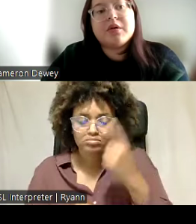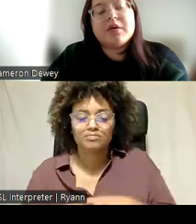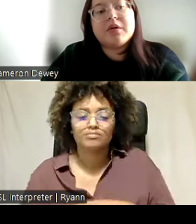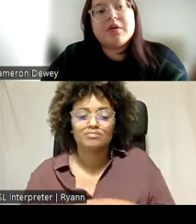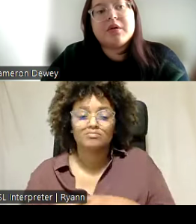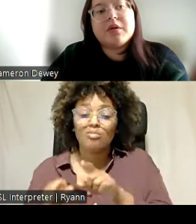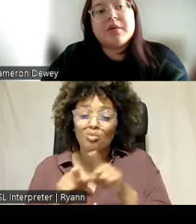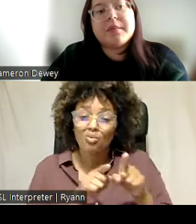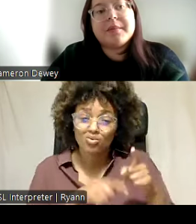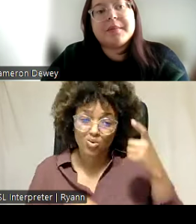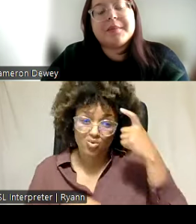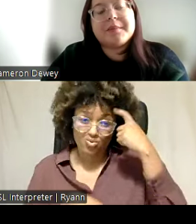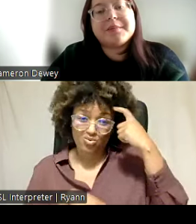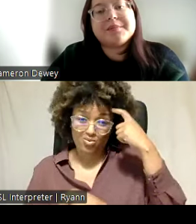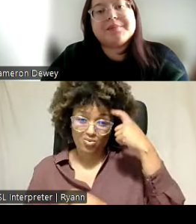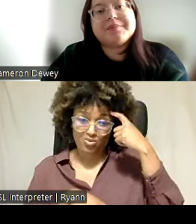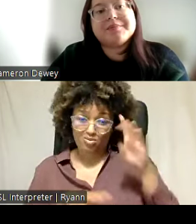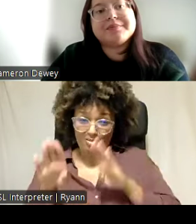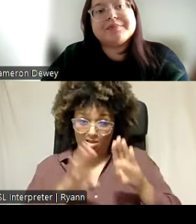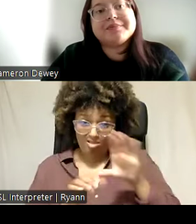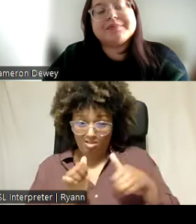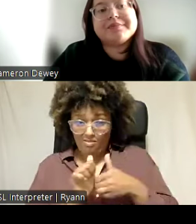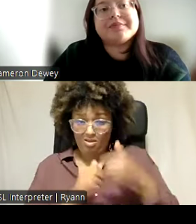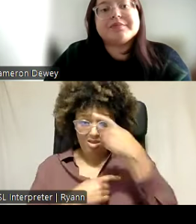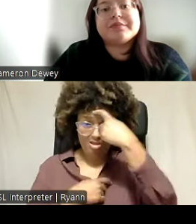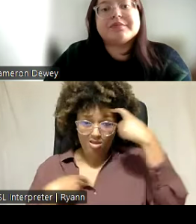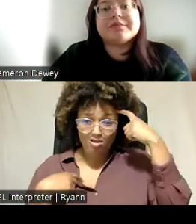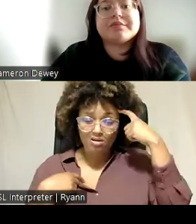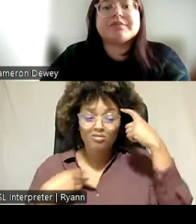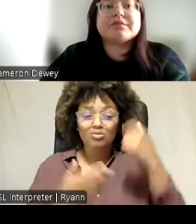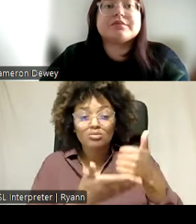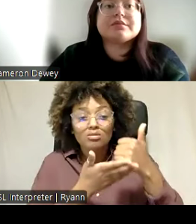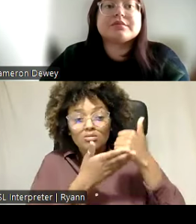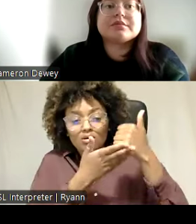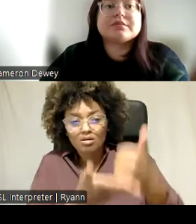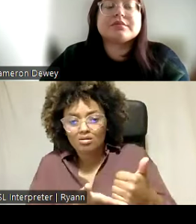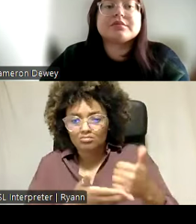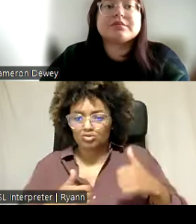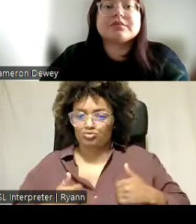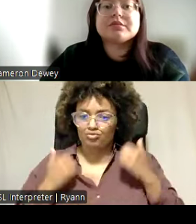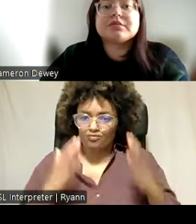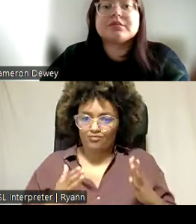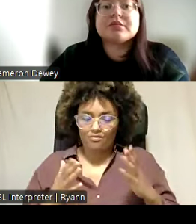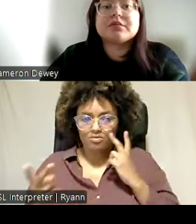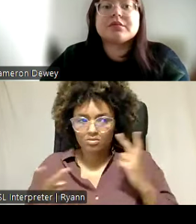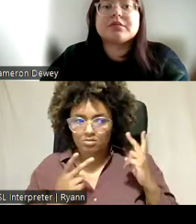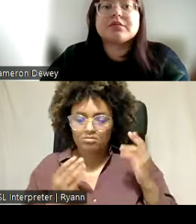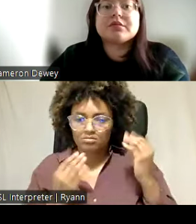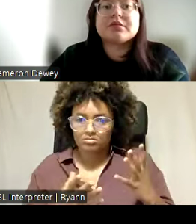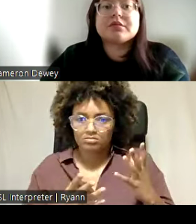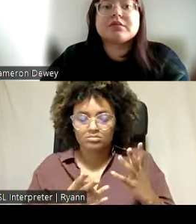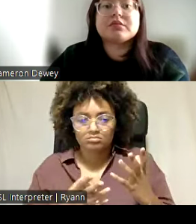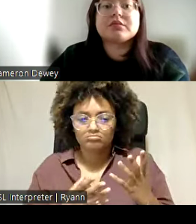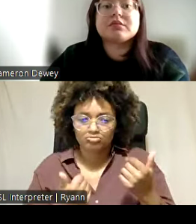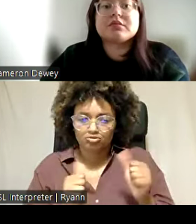neurobiology of trauma to help survivors recall the information. So you can use